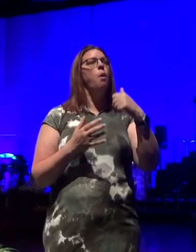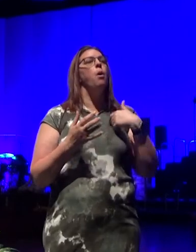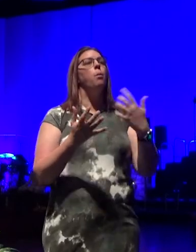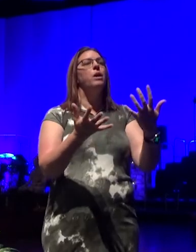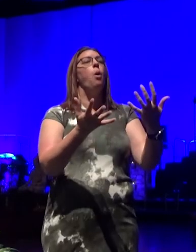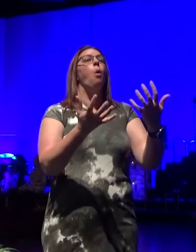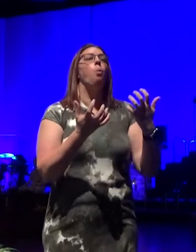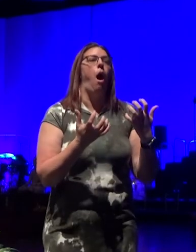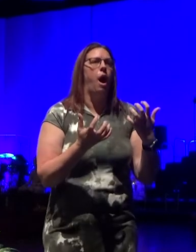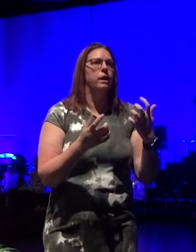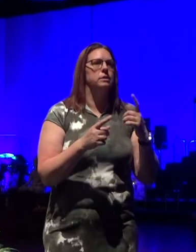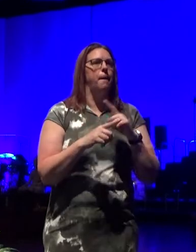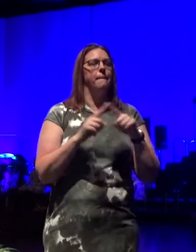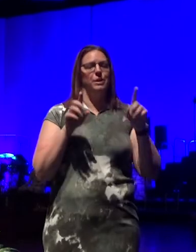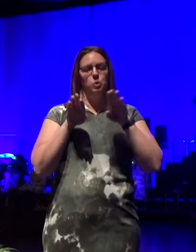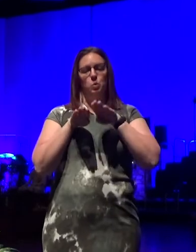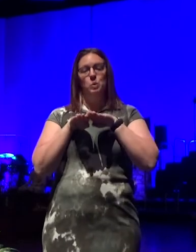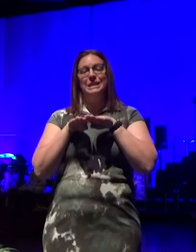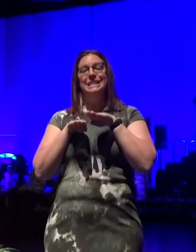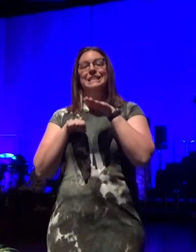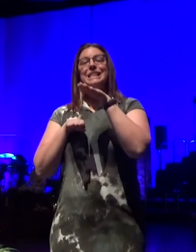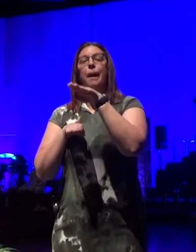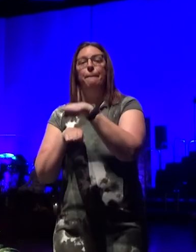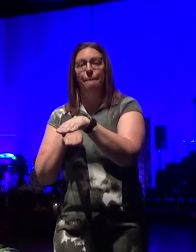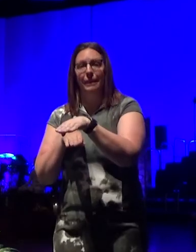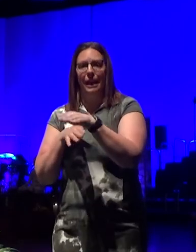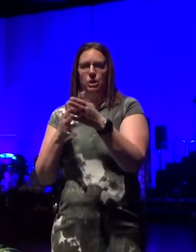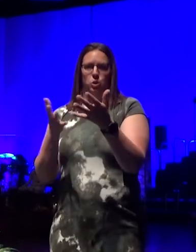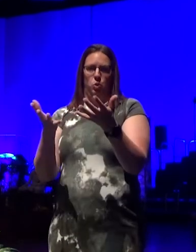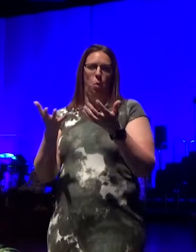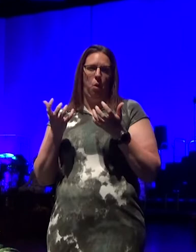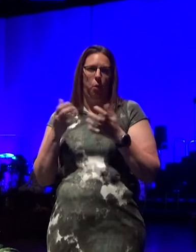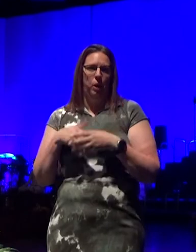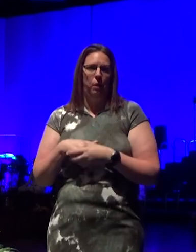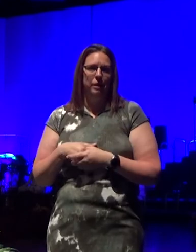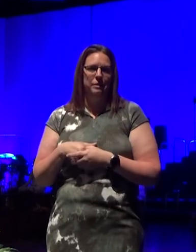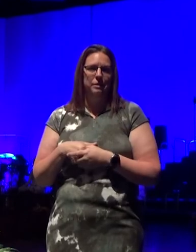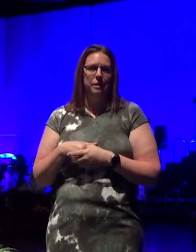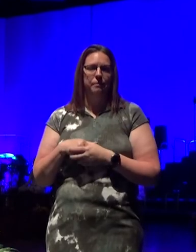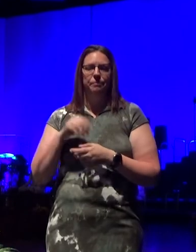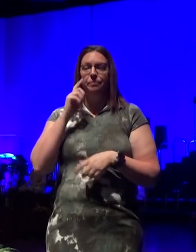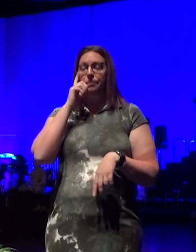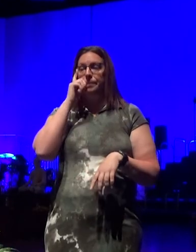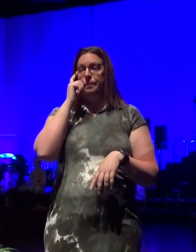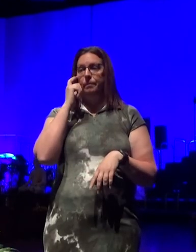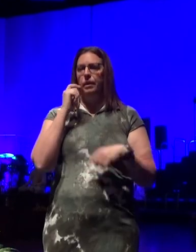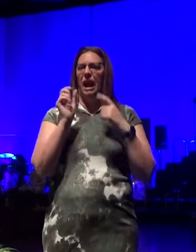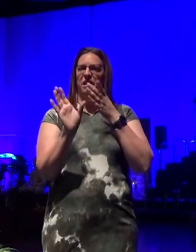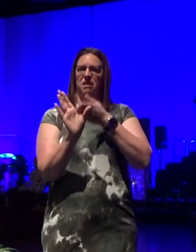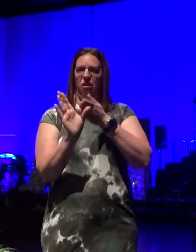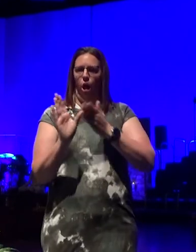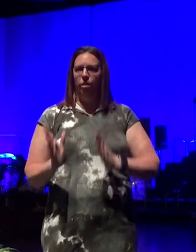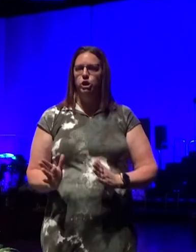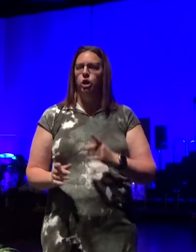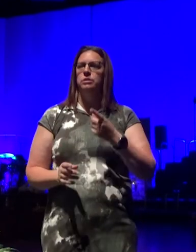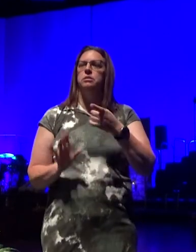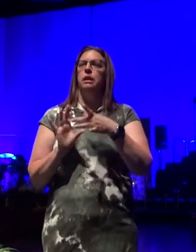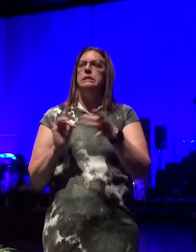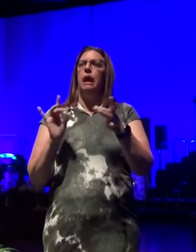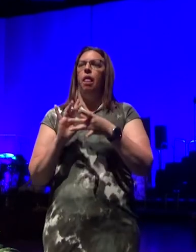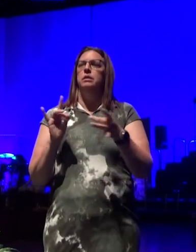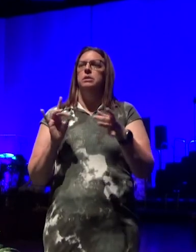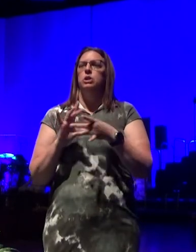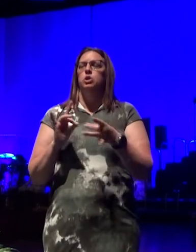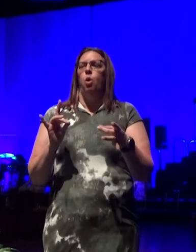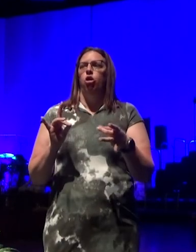do. Viktor Frankl, the great psychologist, tells the story of having a man